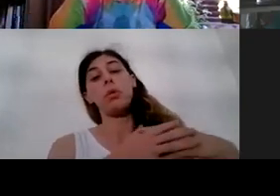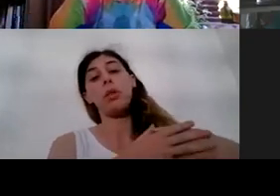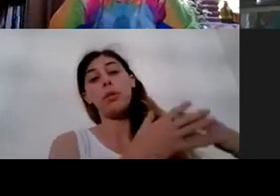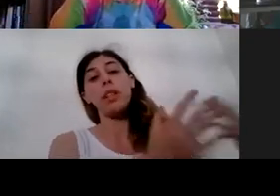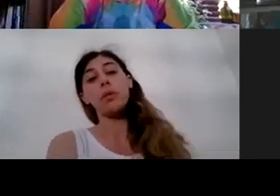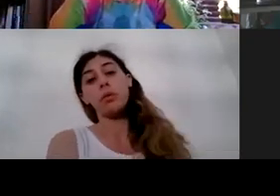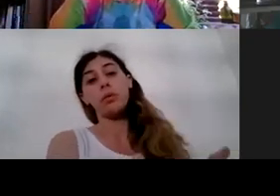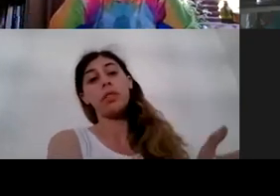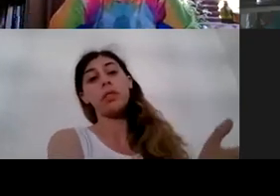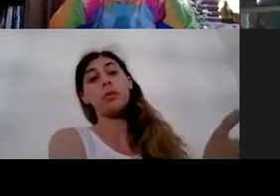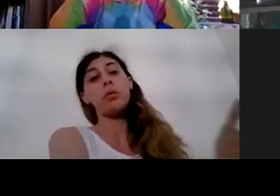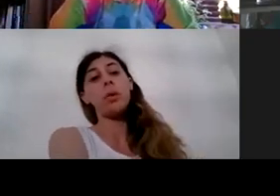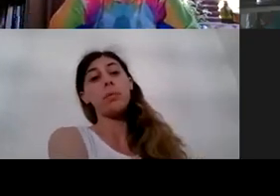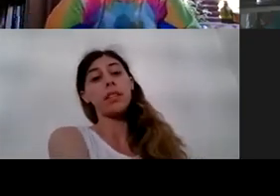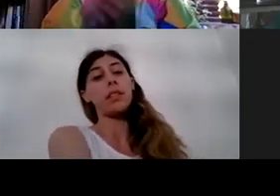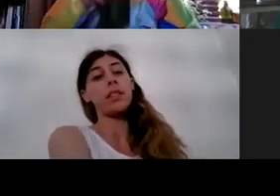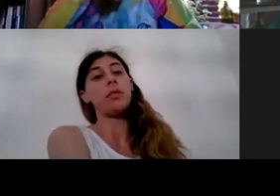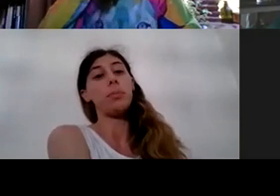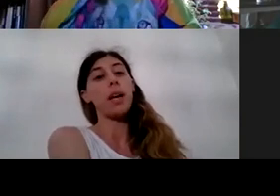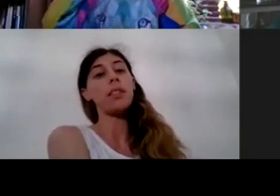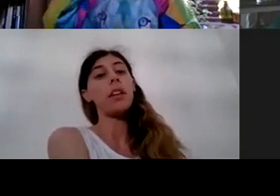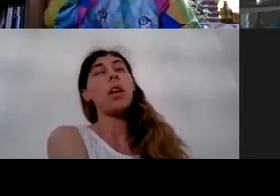community.